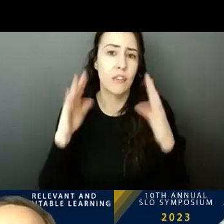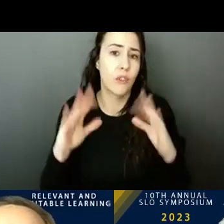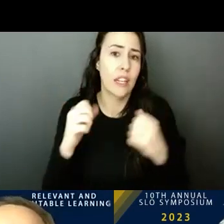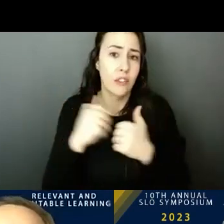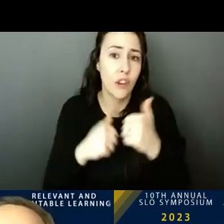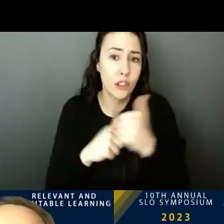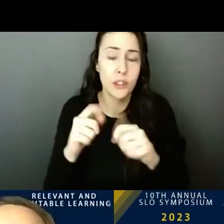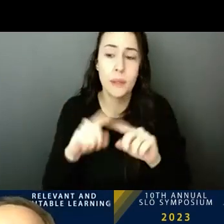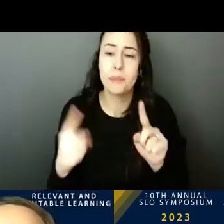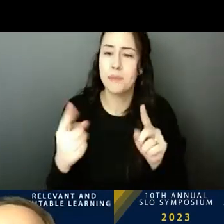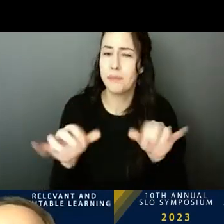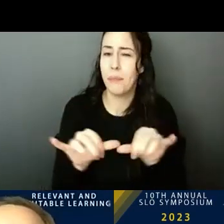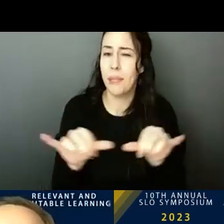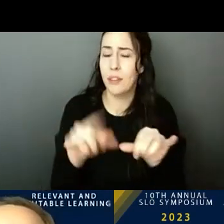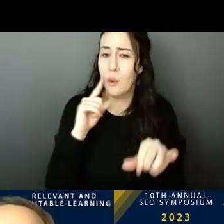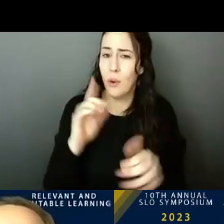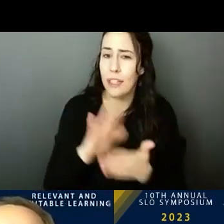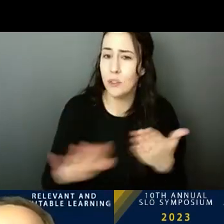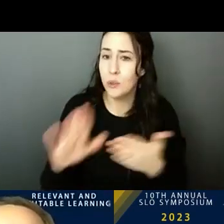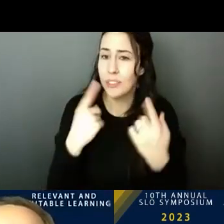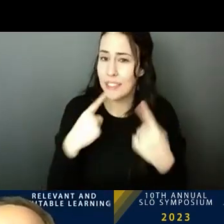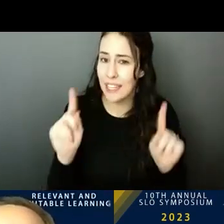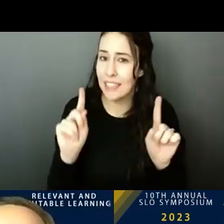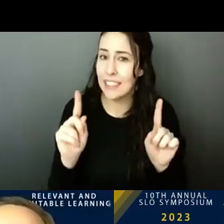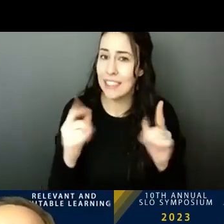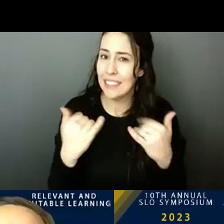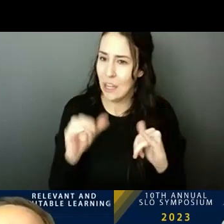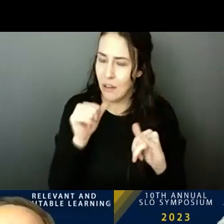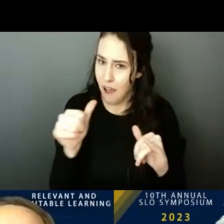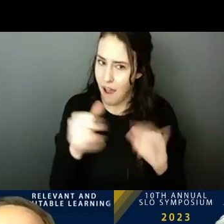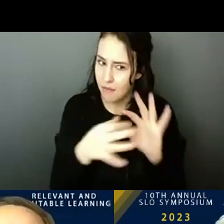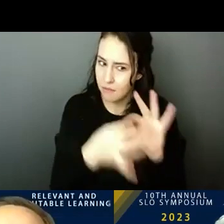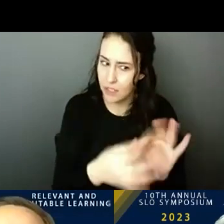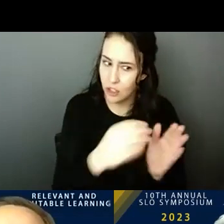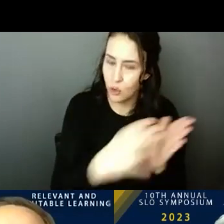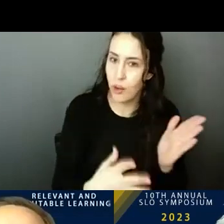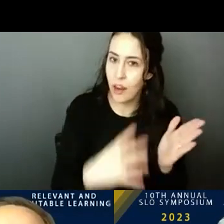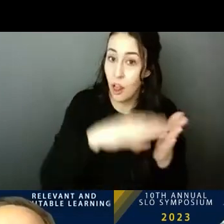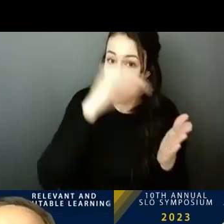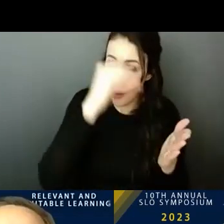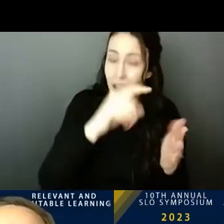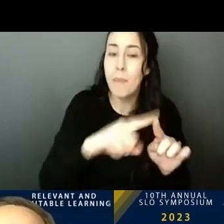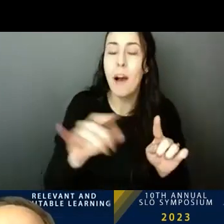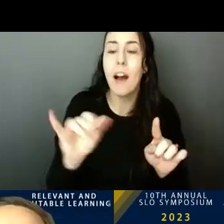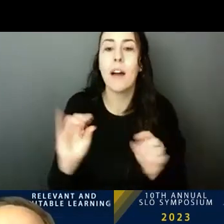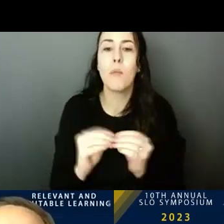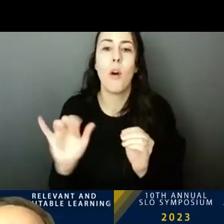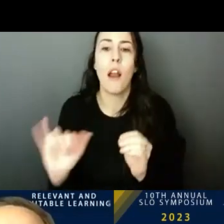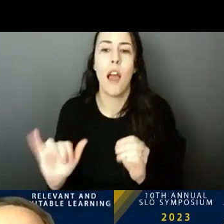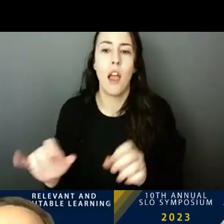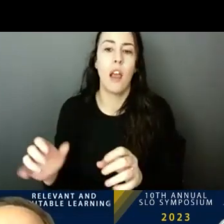a measure of institutional success still isn't on student learning, but rather on things like diploma attainment